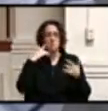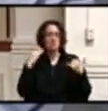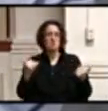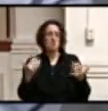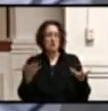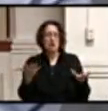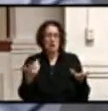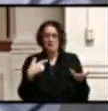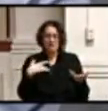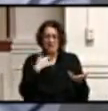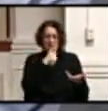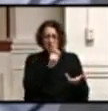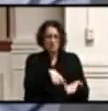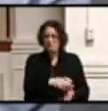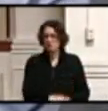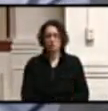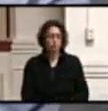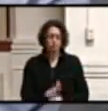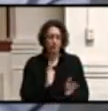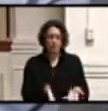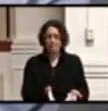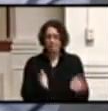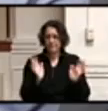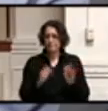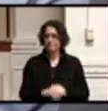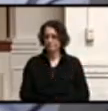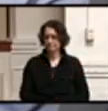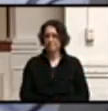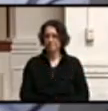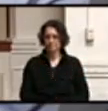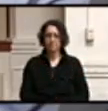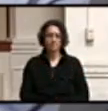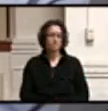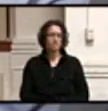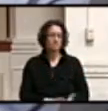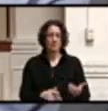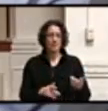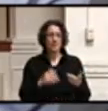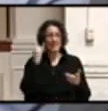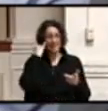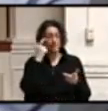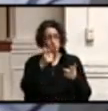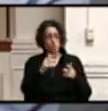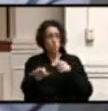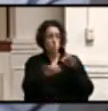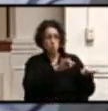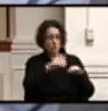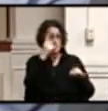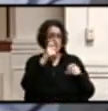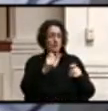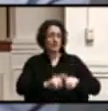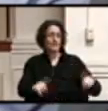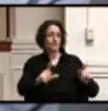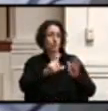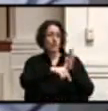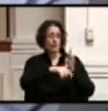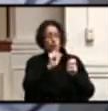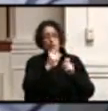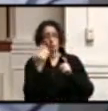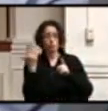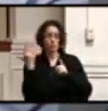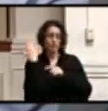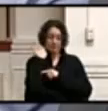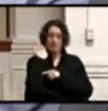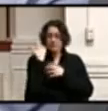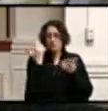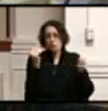differently. But right now, it's just leave it alone until somebody convinces me otherwise. I'm not going to try to convince you otherwise. I'm just